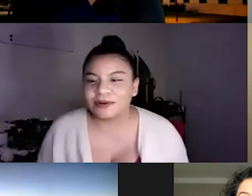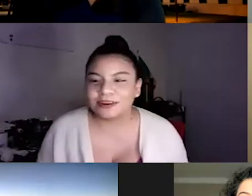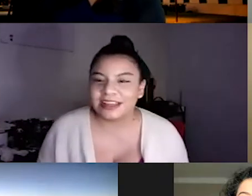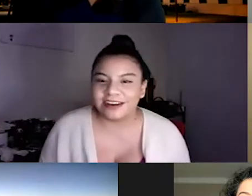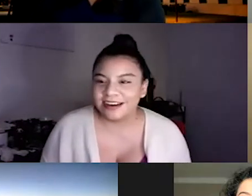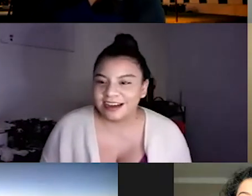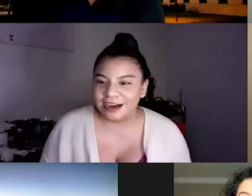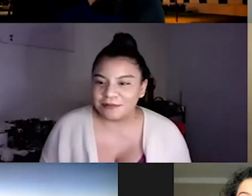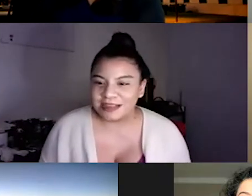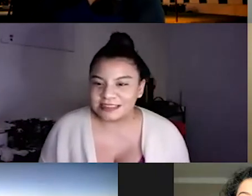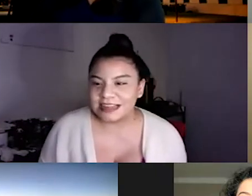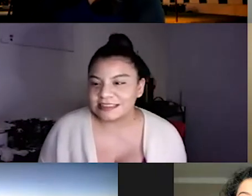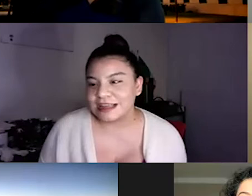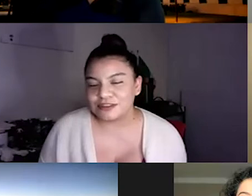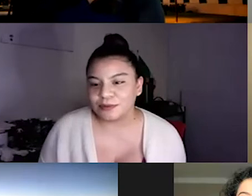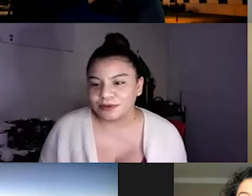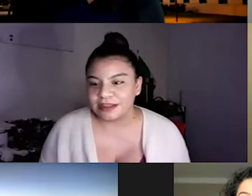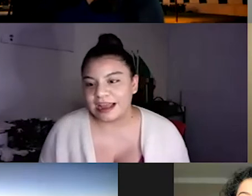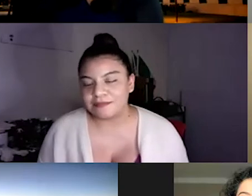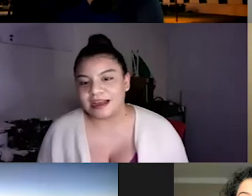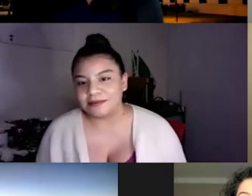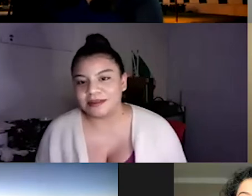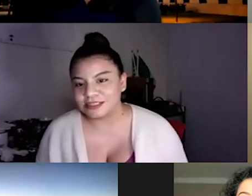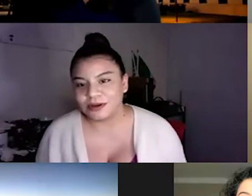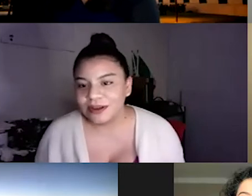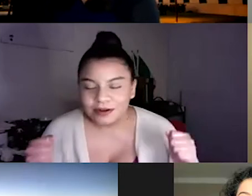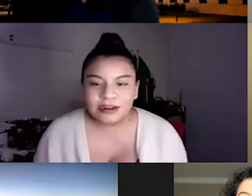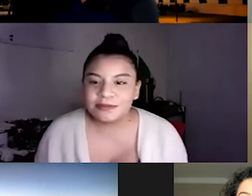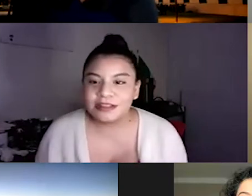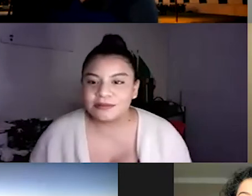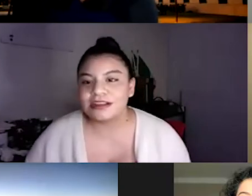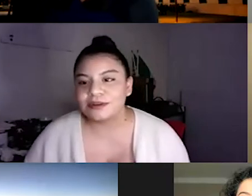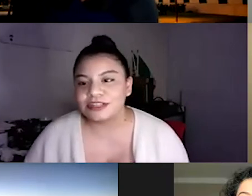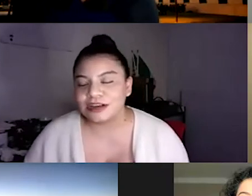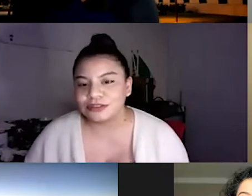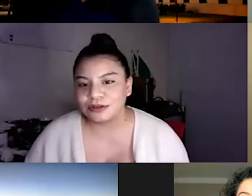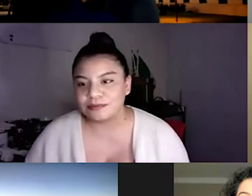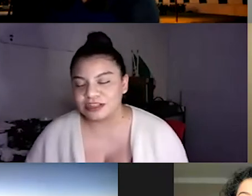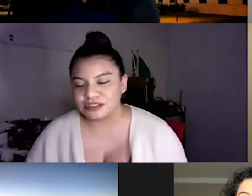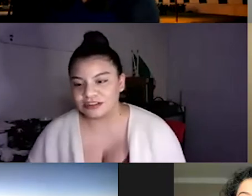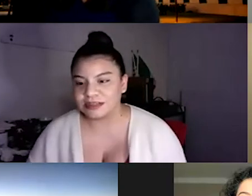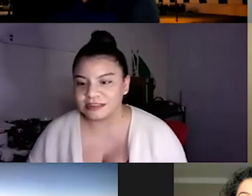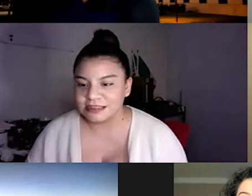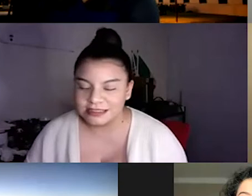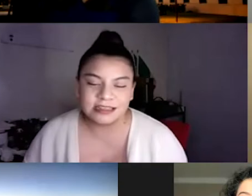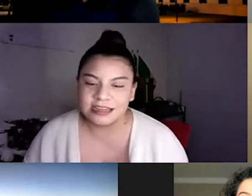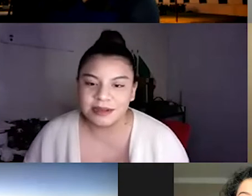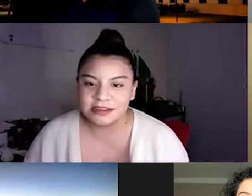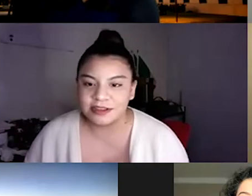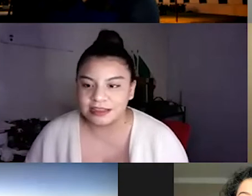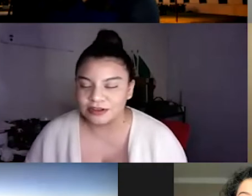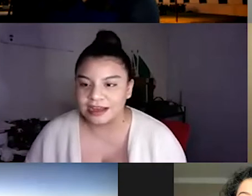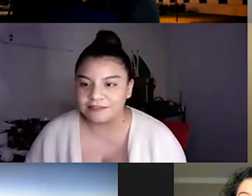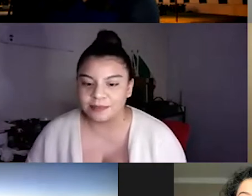on the world now, because that's the type of support that I have behind me. So really, really, really reach out to your administrators, because it's an